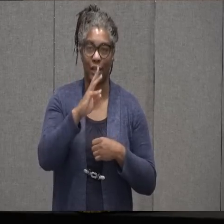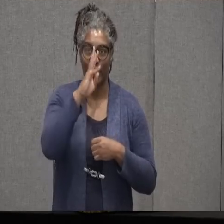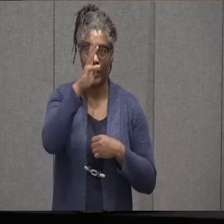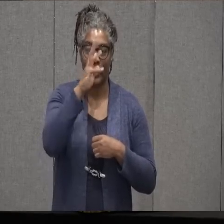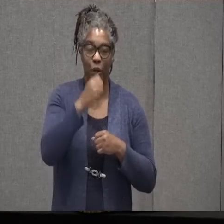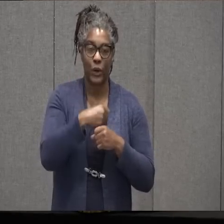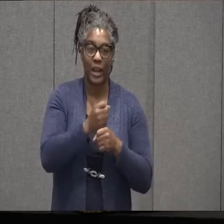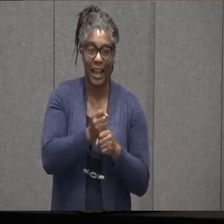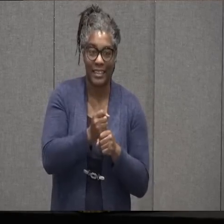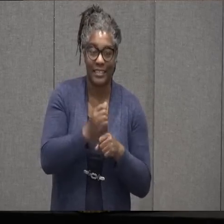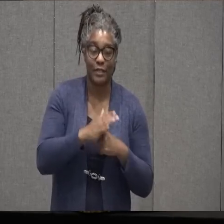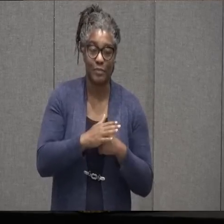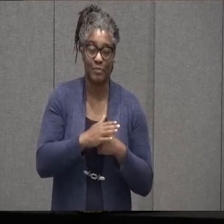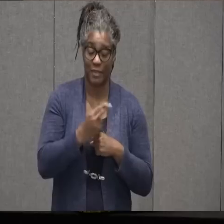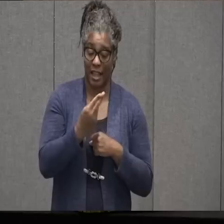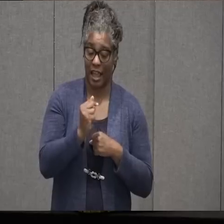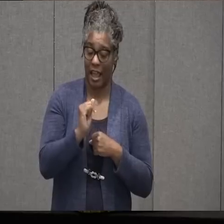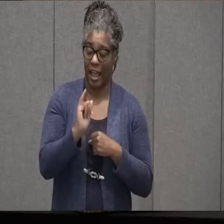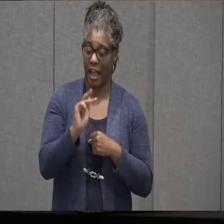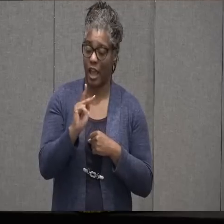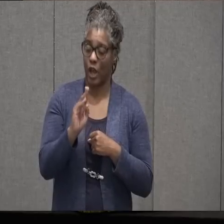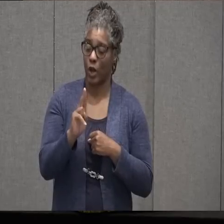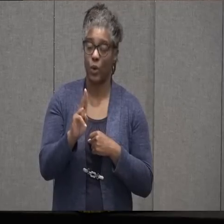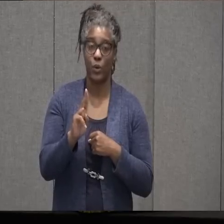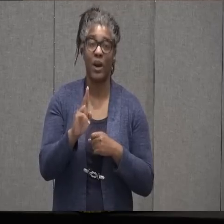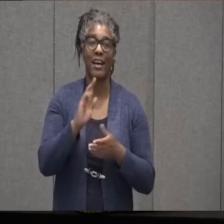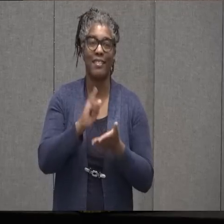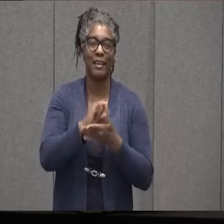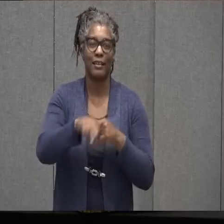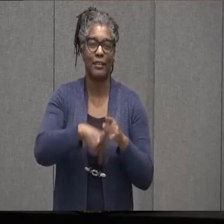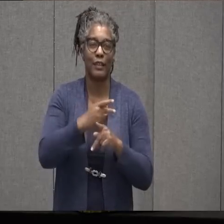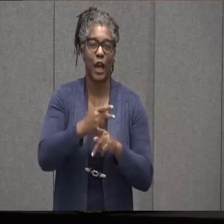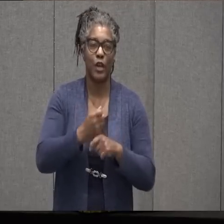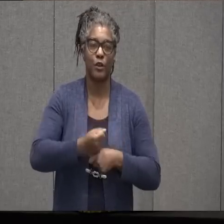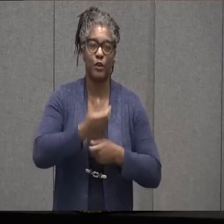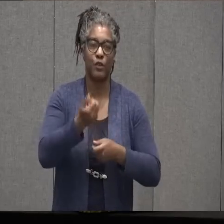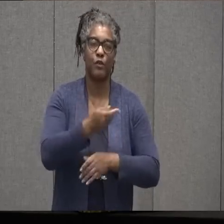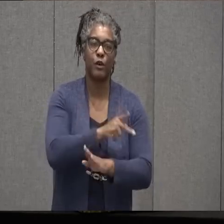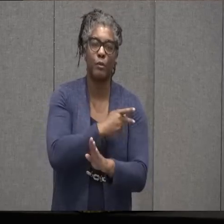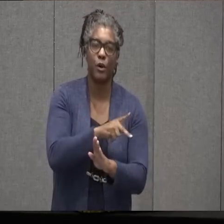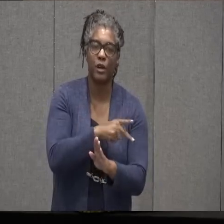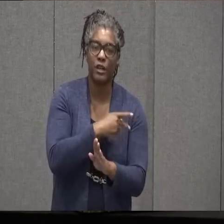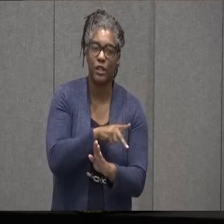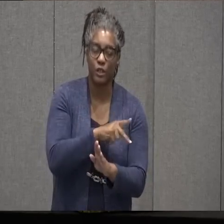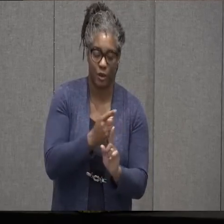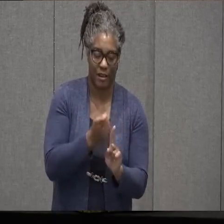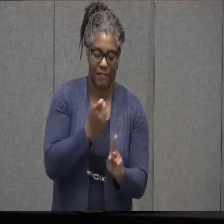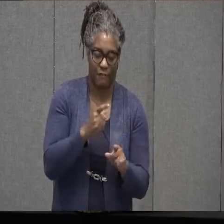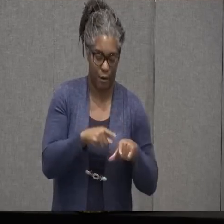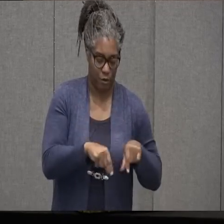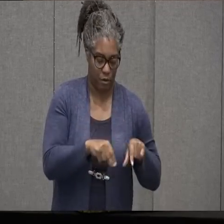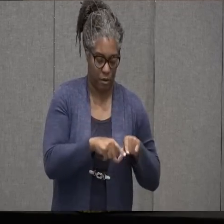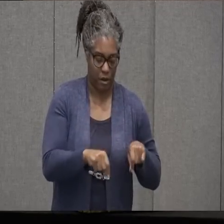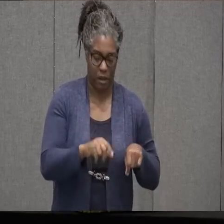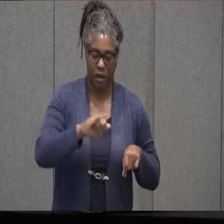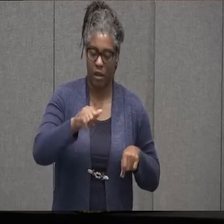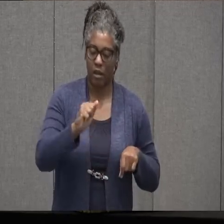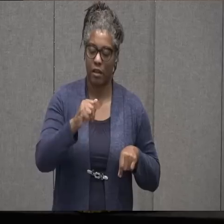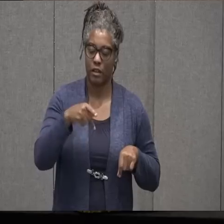invented in Japan. Do you remember where Japan is? What continent is it on?